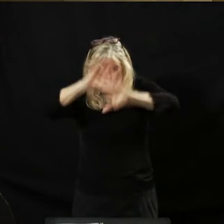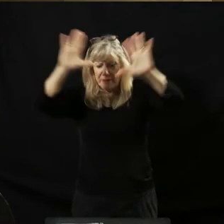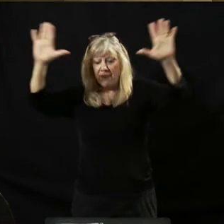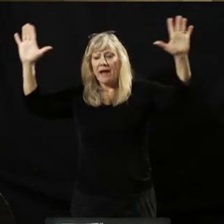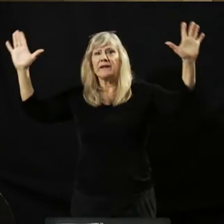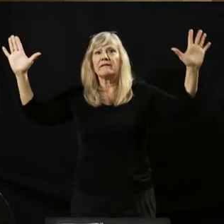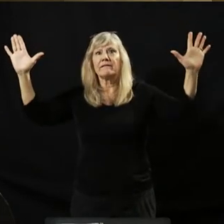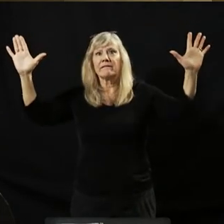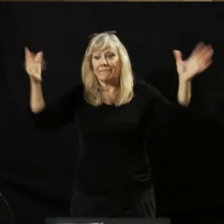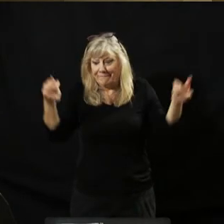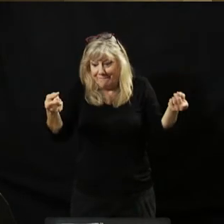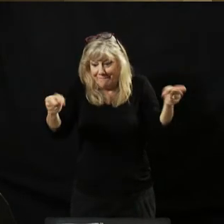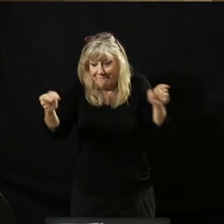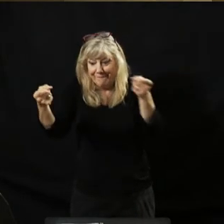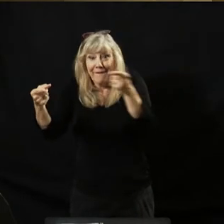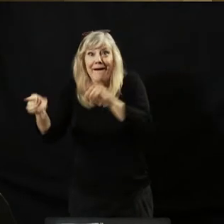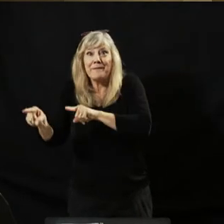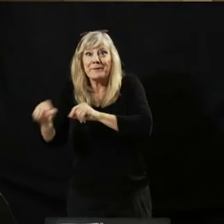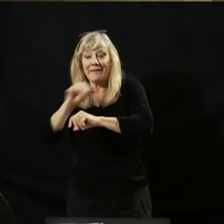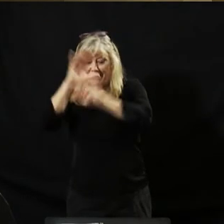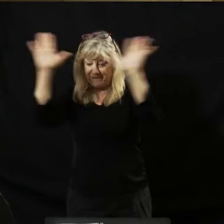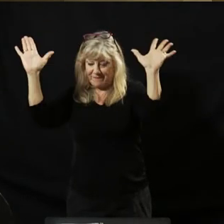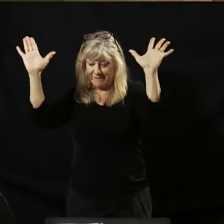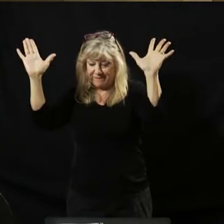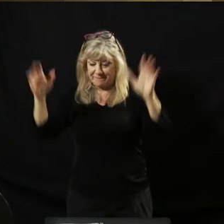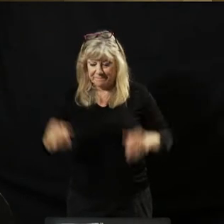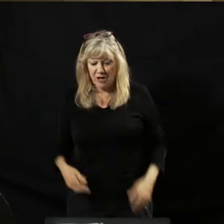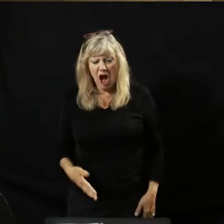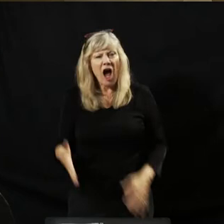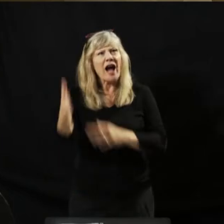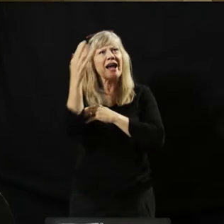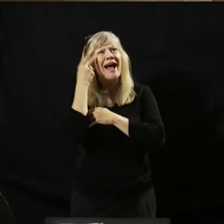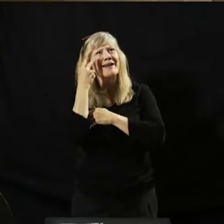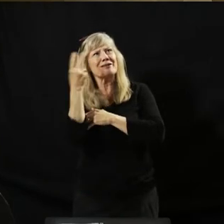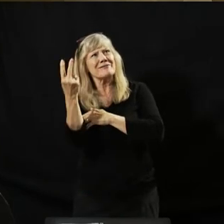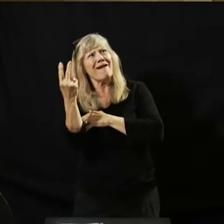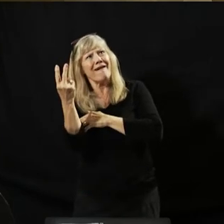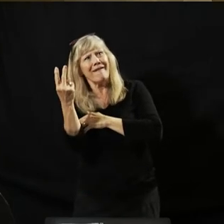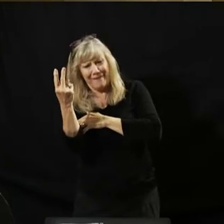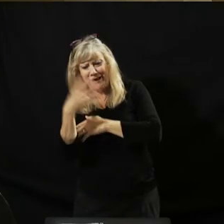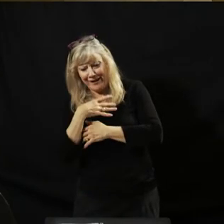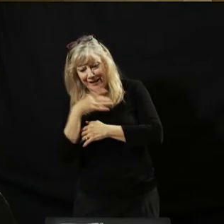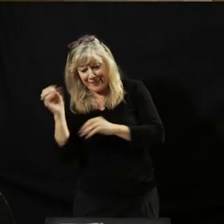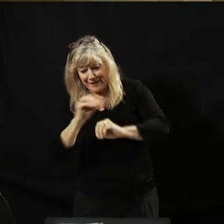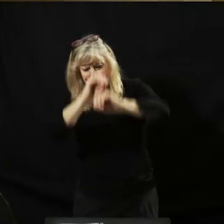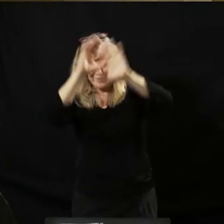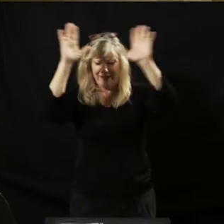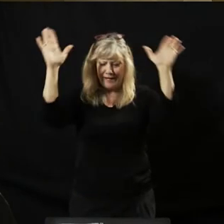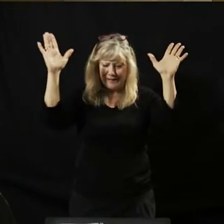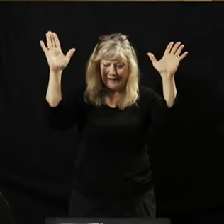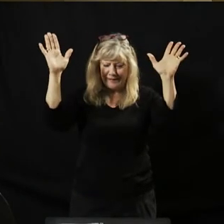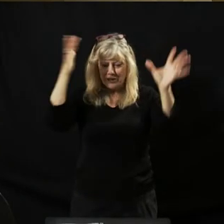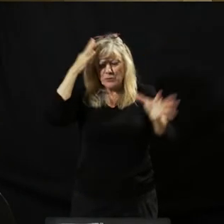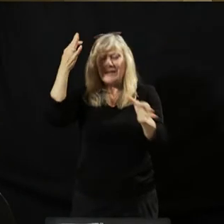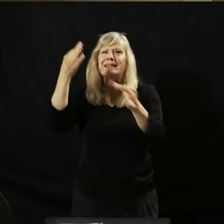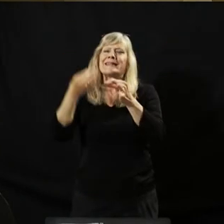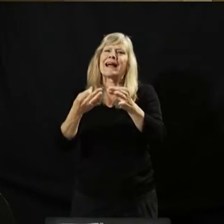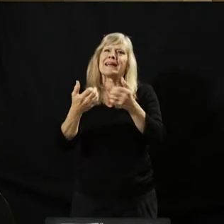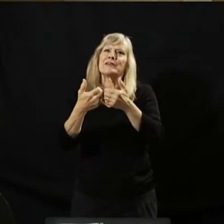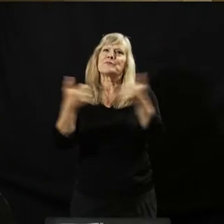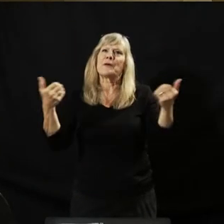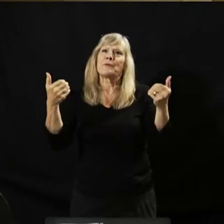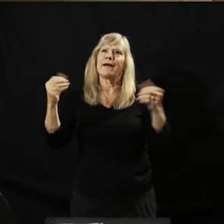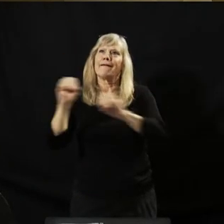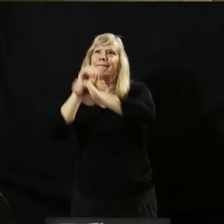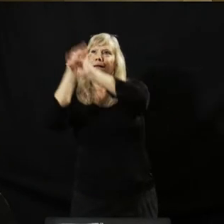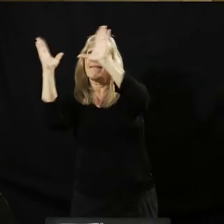light," and there was light. God saw how good the light was. God then separated the light